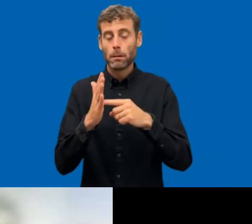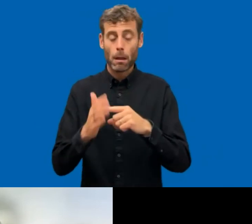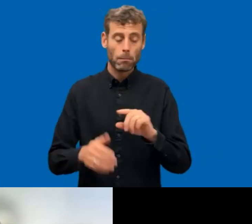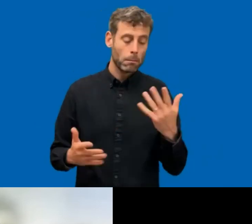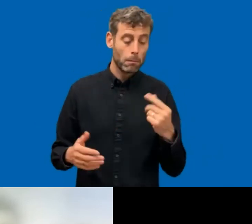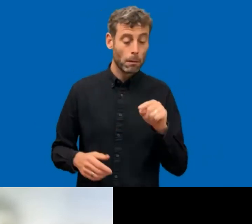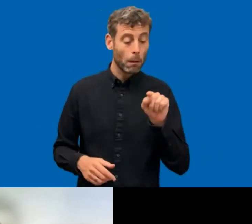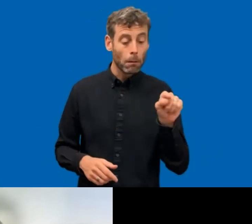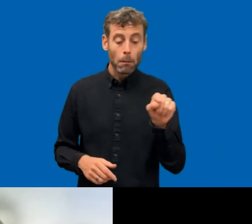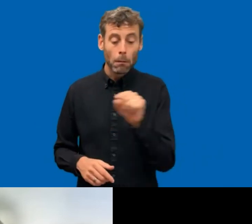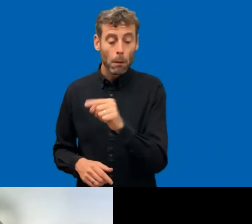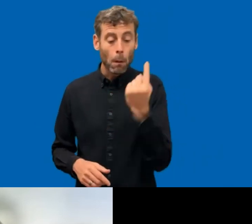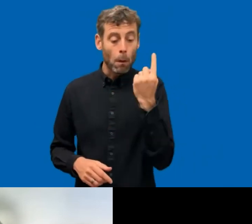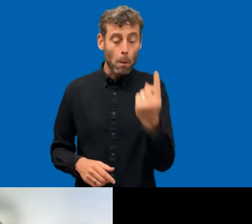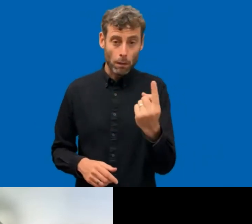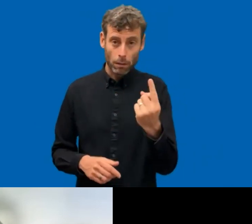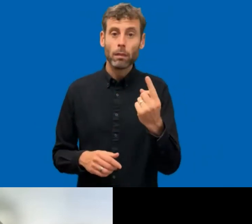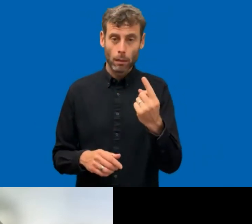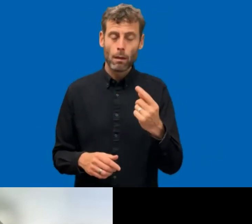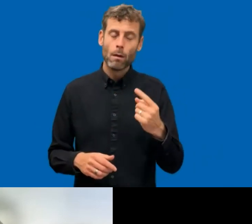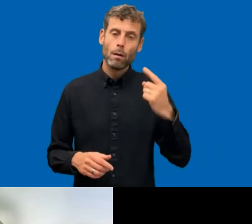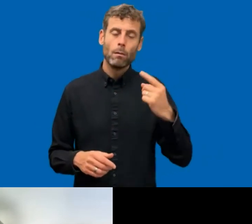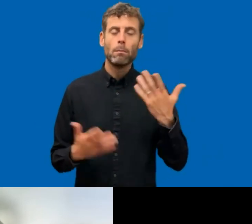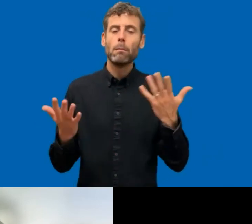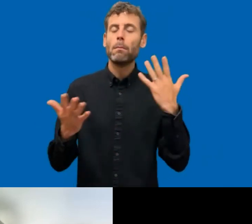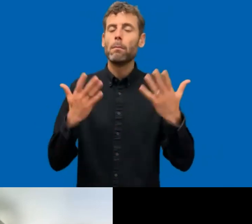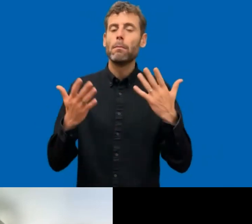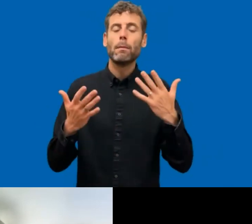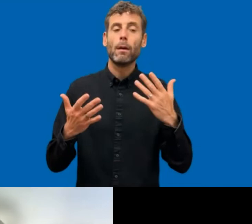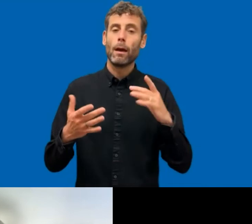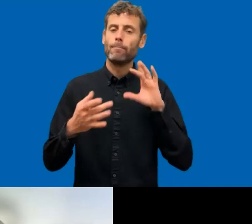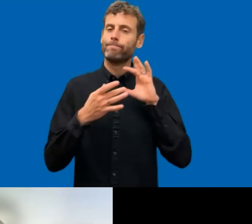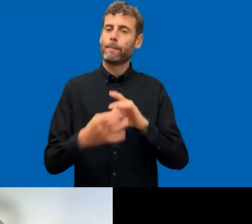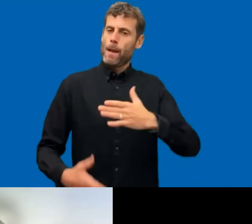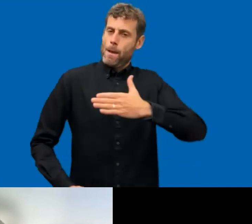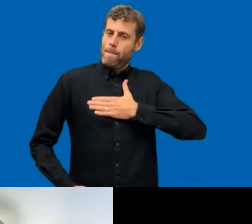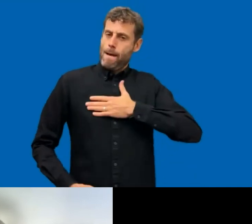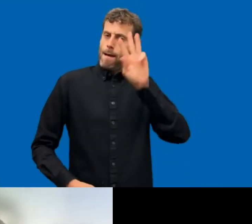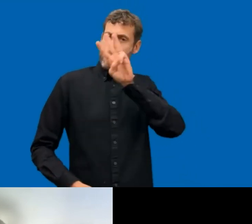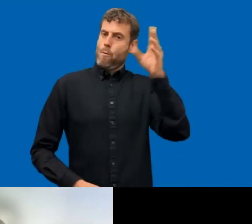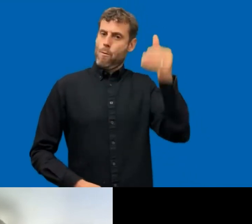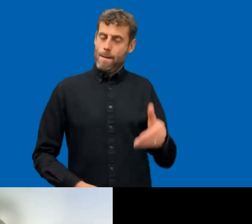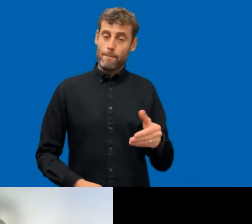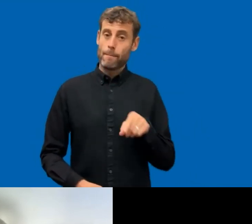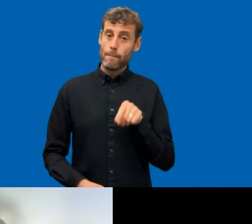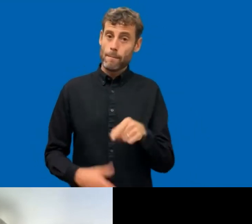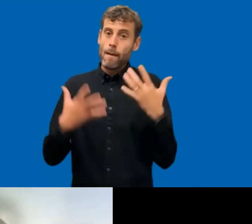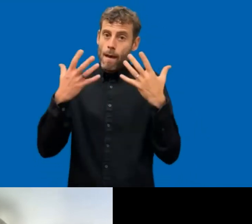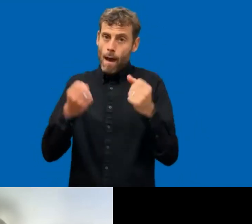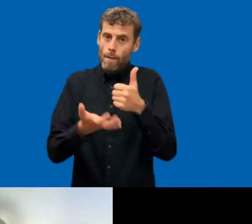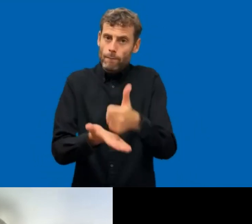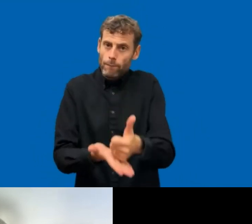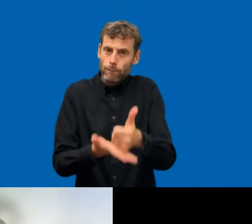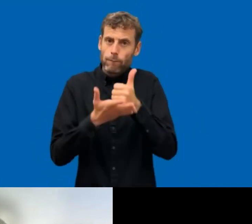the specifics for you and not for other websites. So this type of interaction is important. So you have